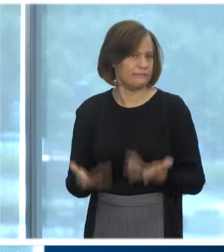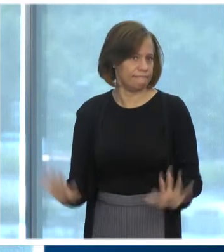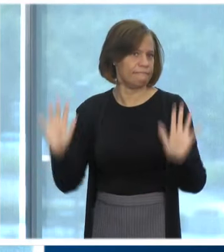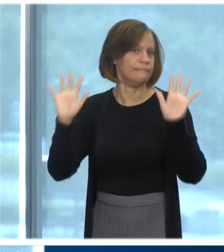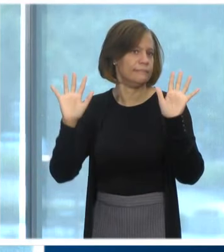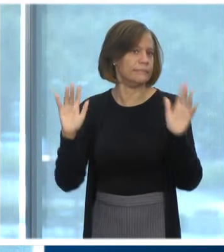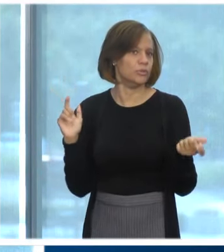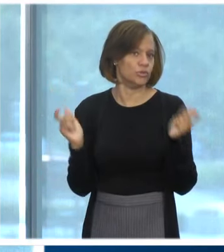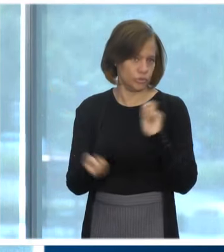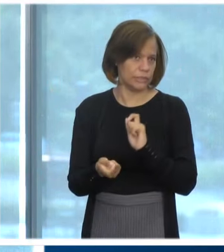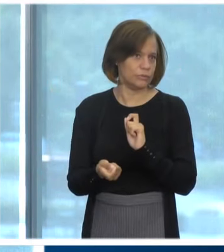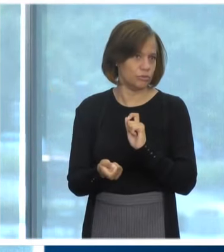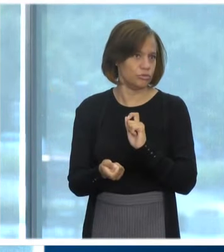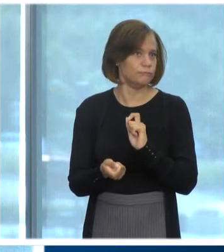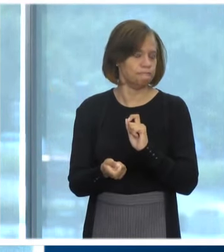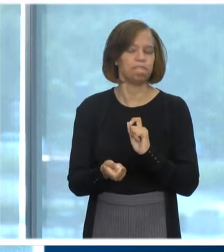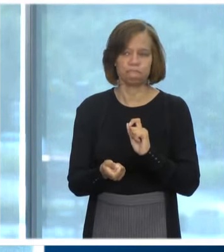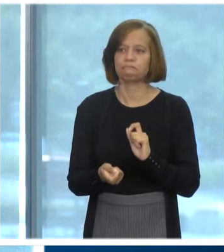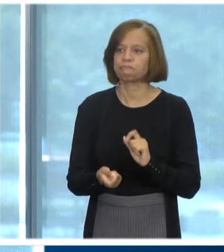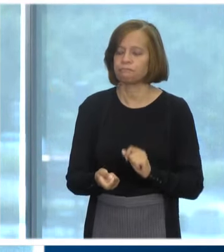identification obstacles were changed.